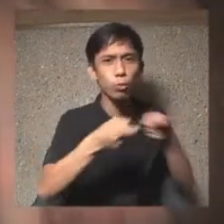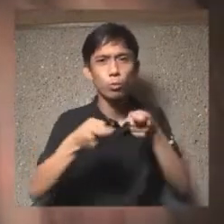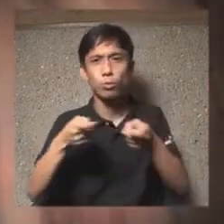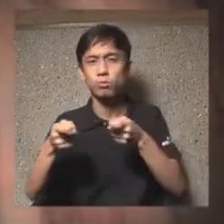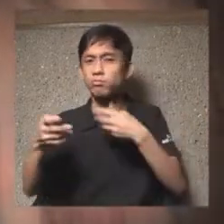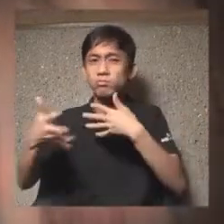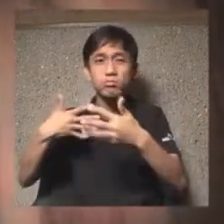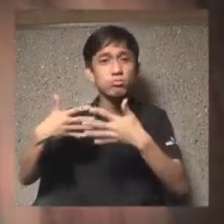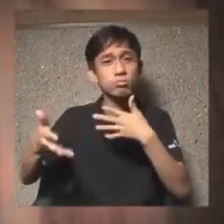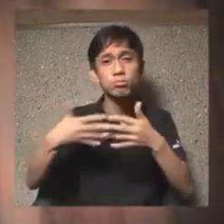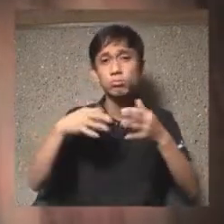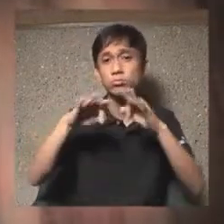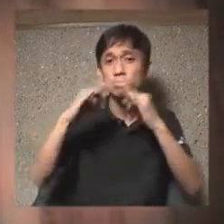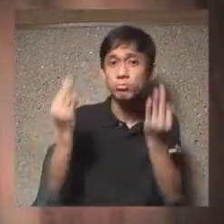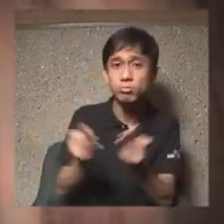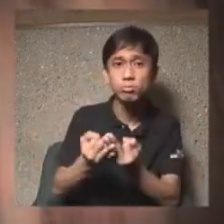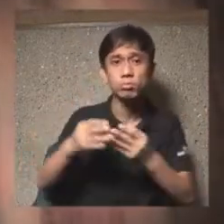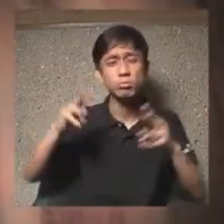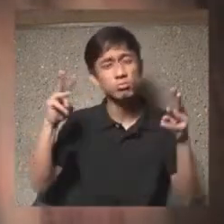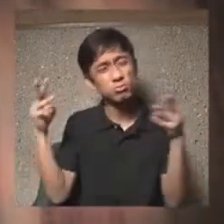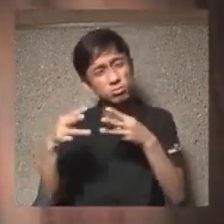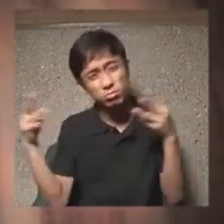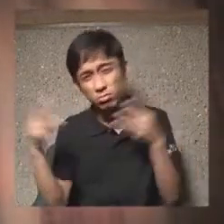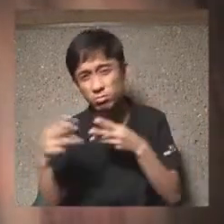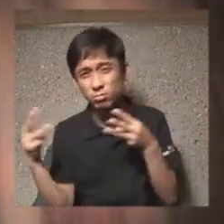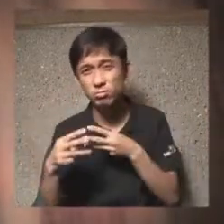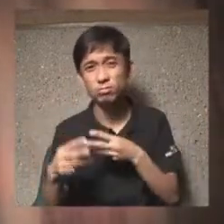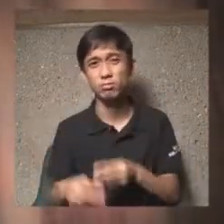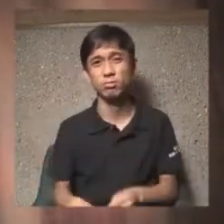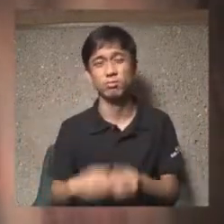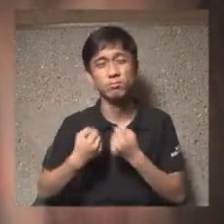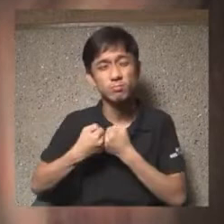within a family, even in all these toxicity,